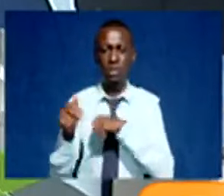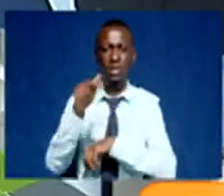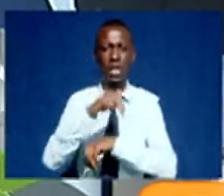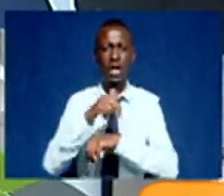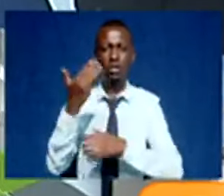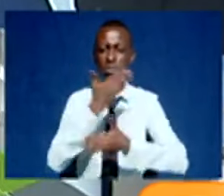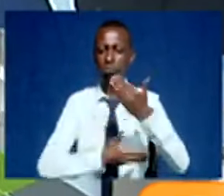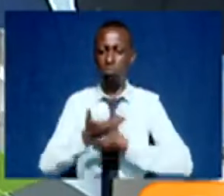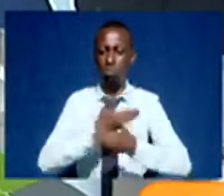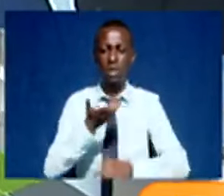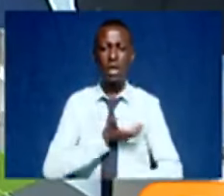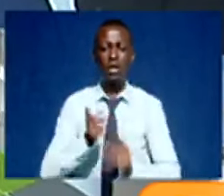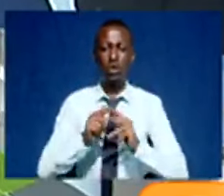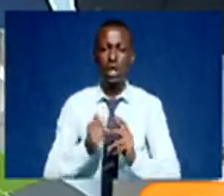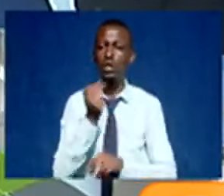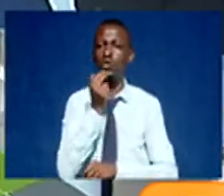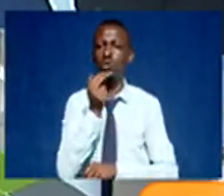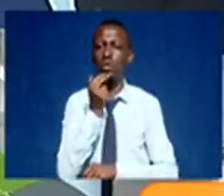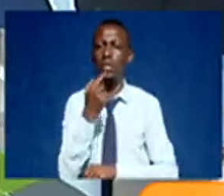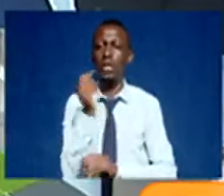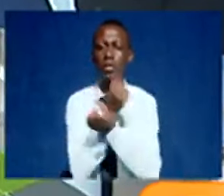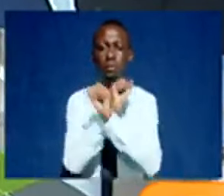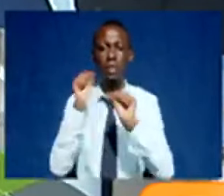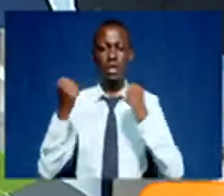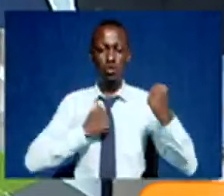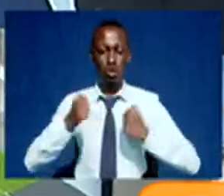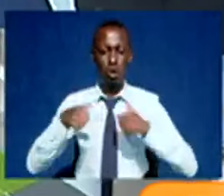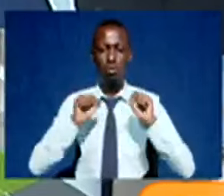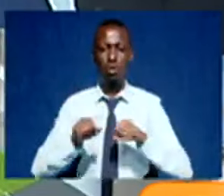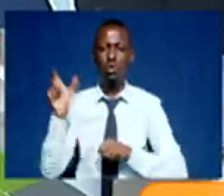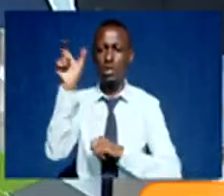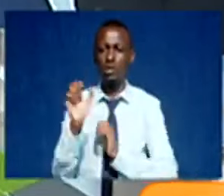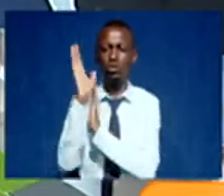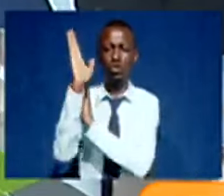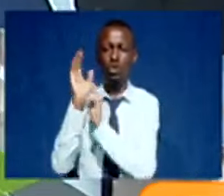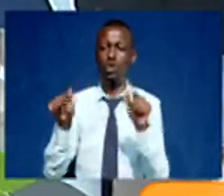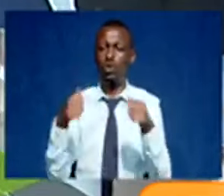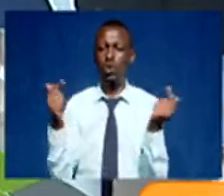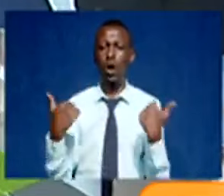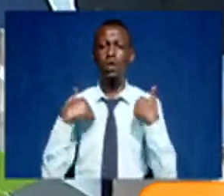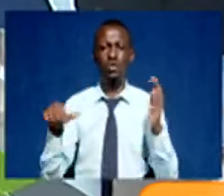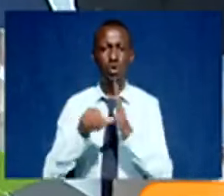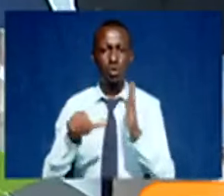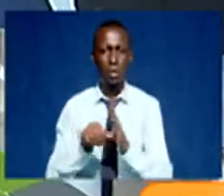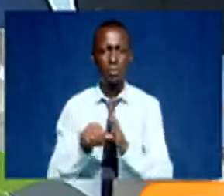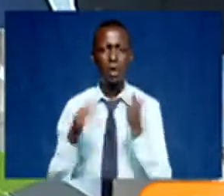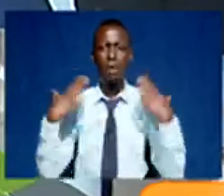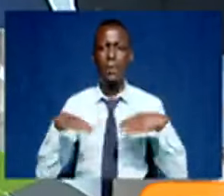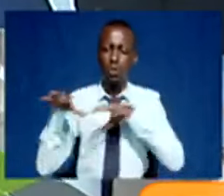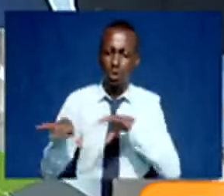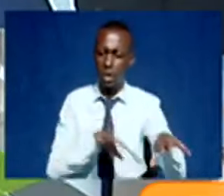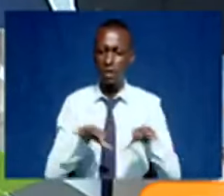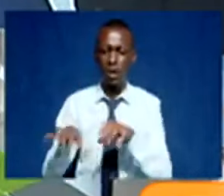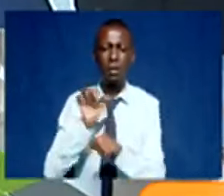in Kigali, President Kagame said the war threatens the region's security and has created a humanitarian crisis as hundreds